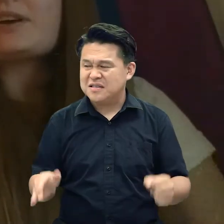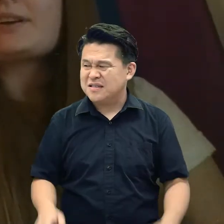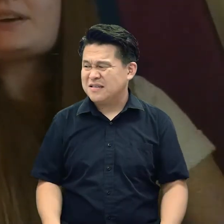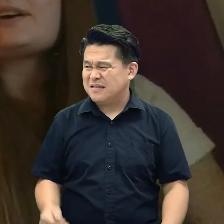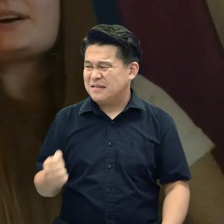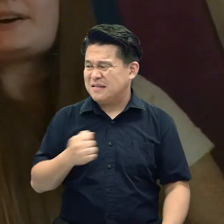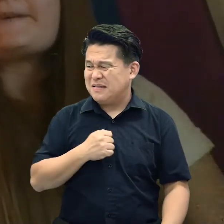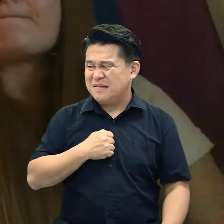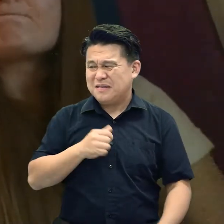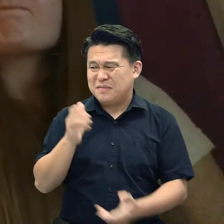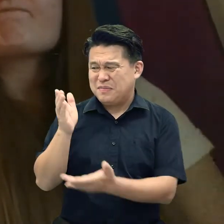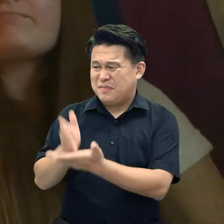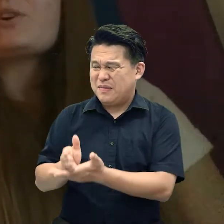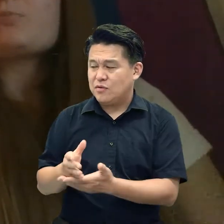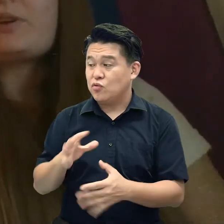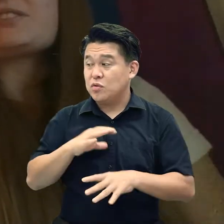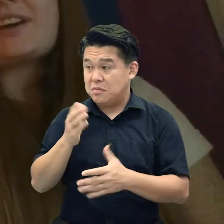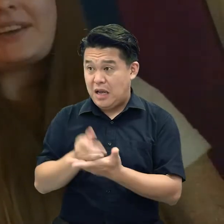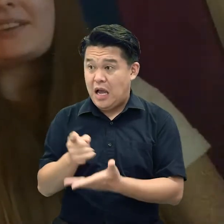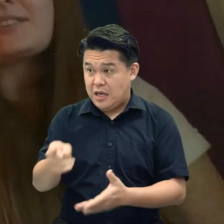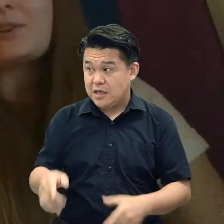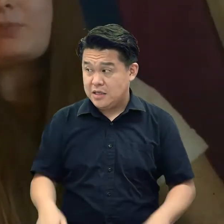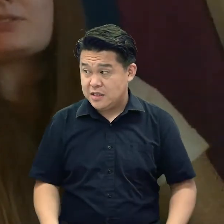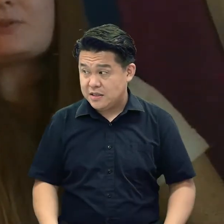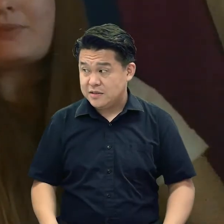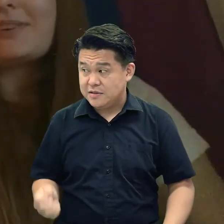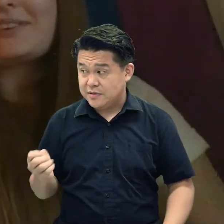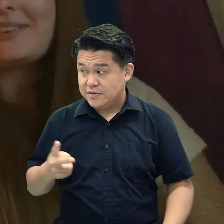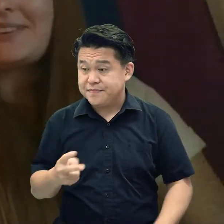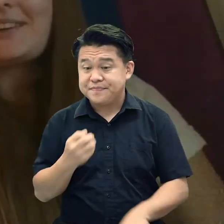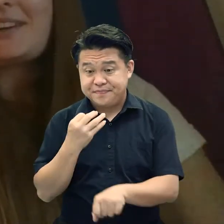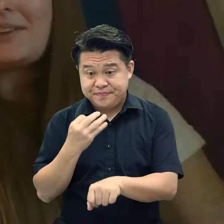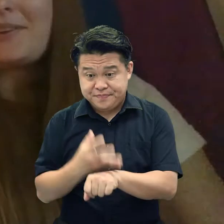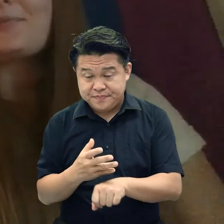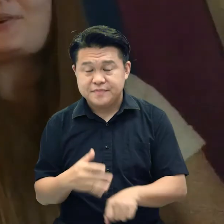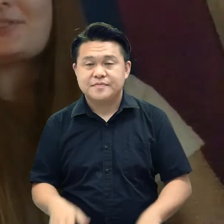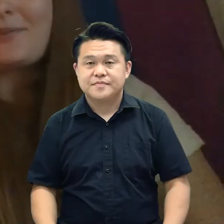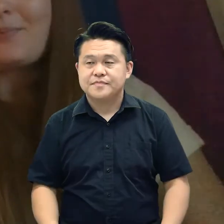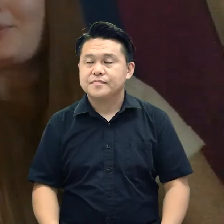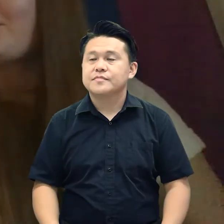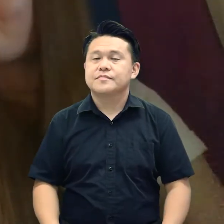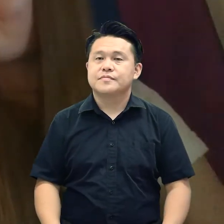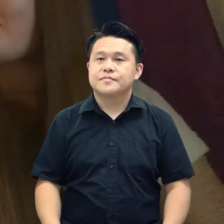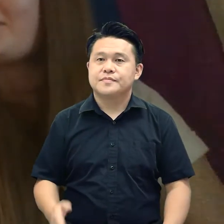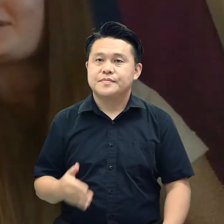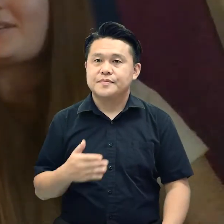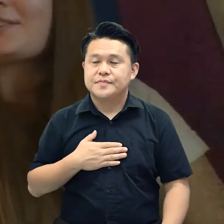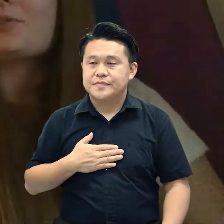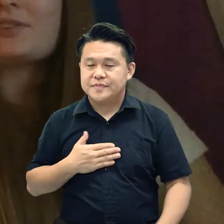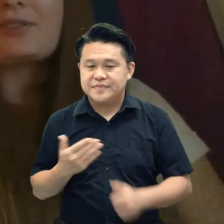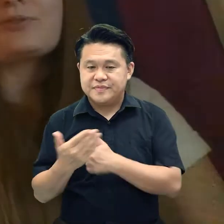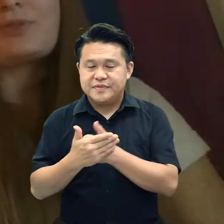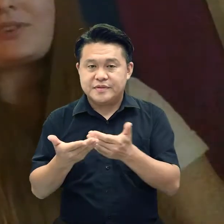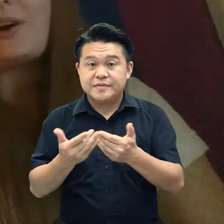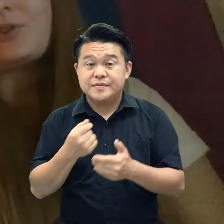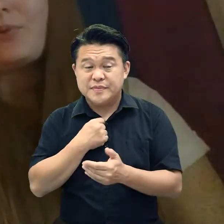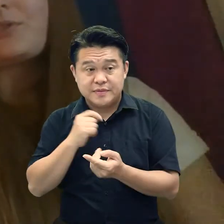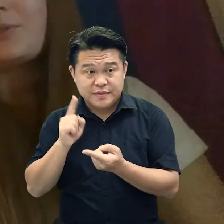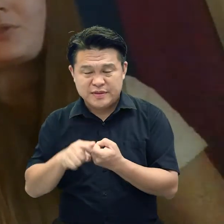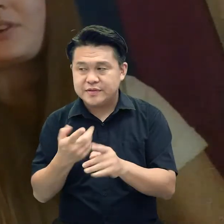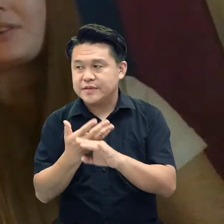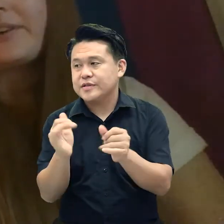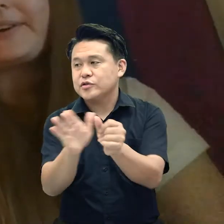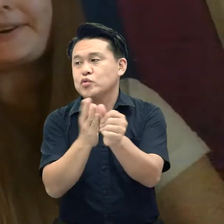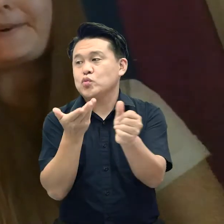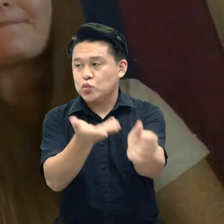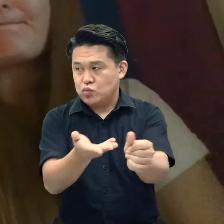would say, don't be a jackass. Don't be stupid. It's very simple. Don't be treat others how you want to